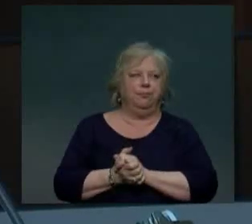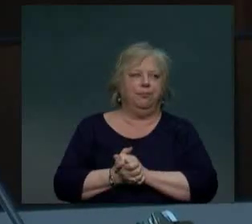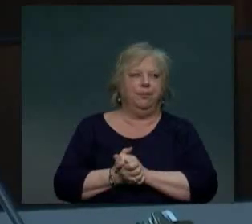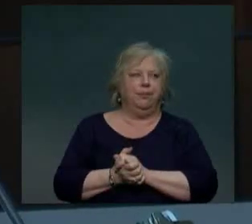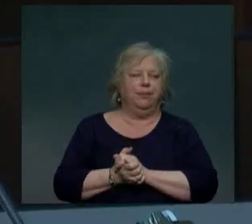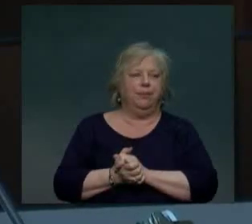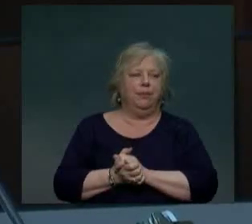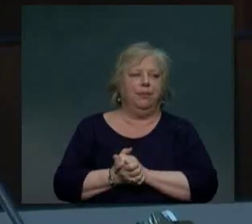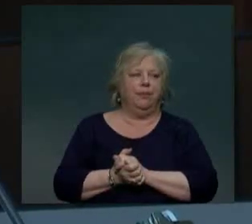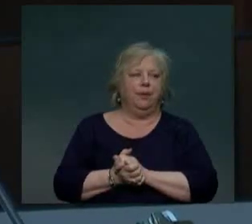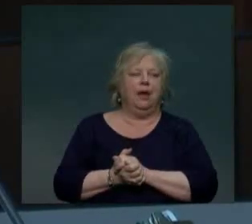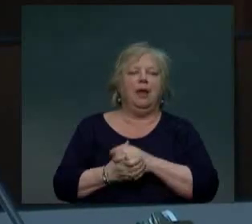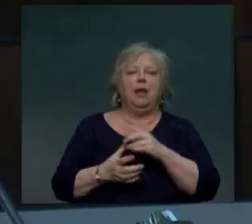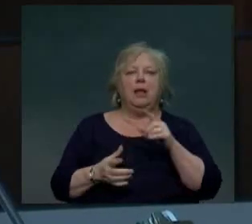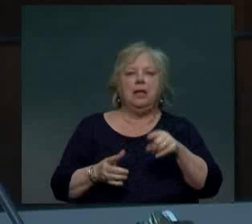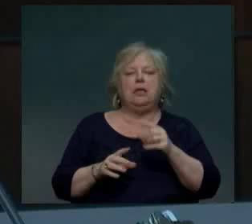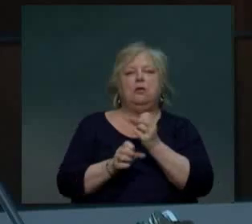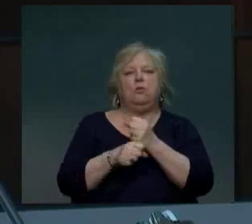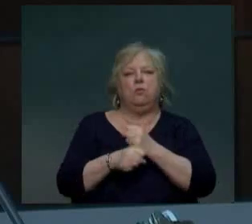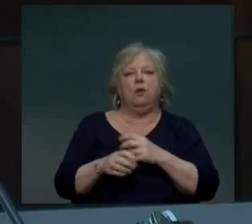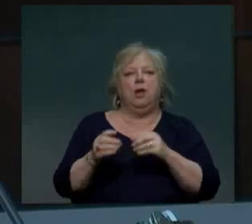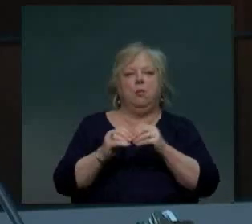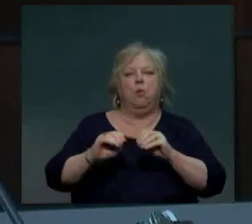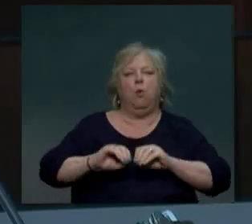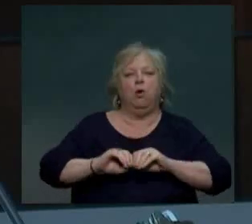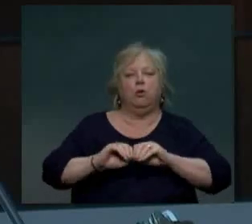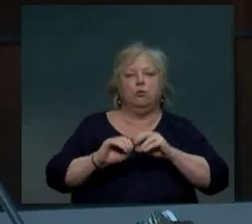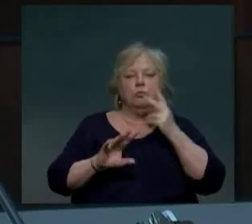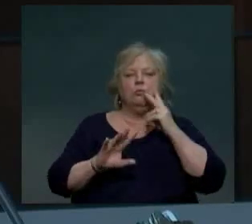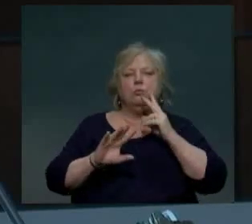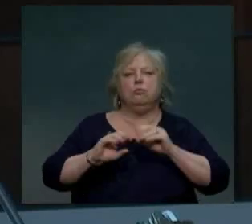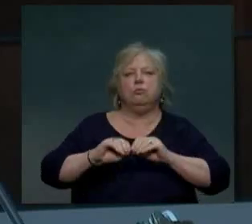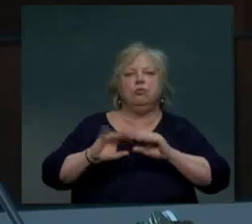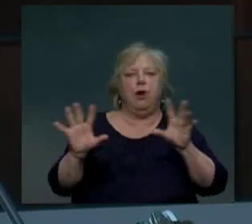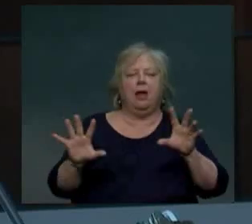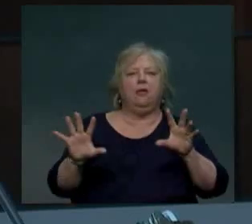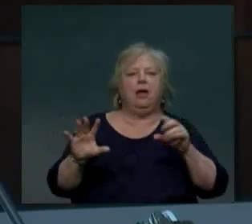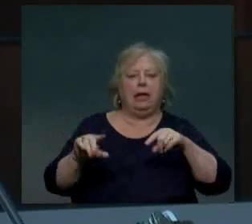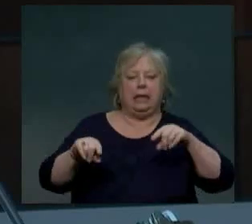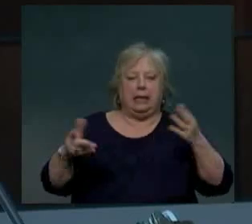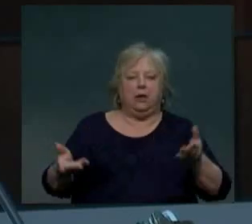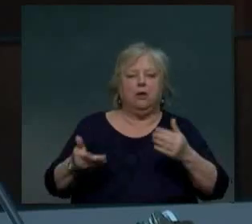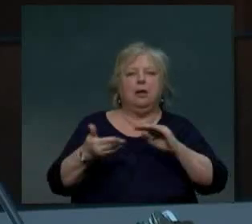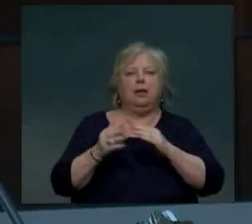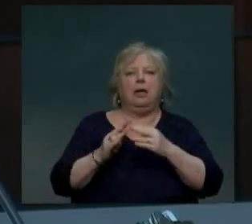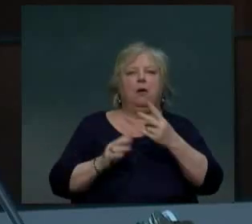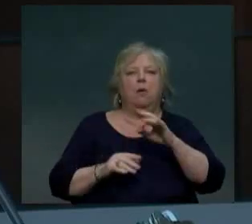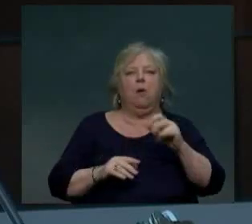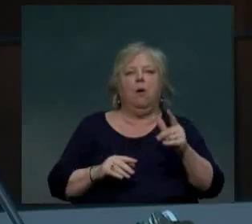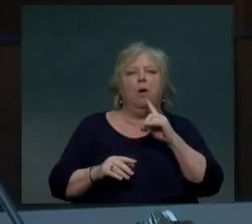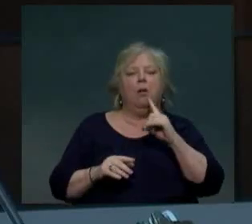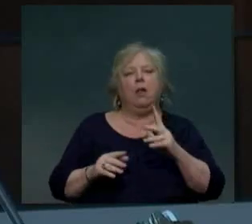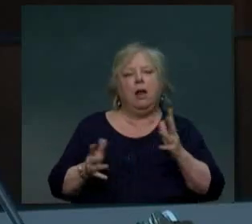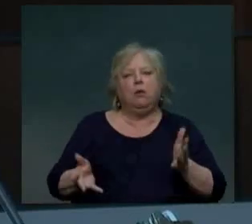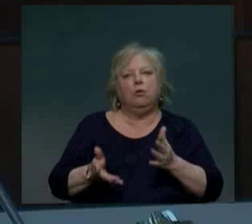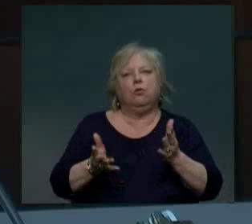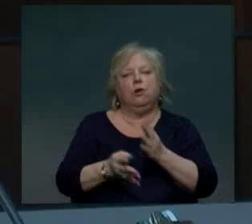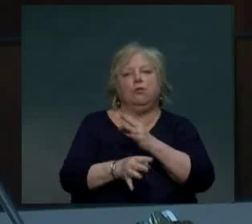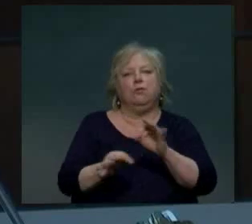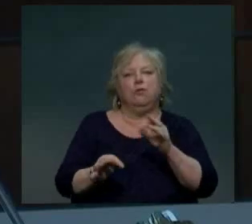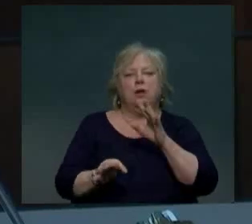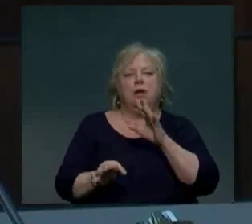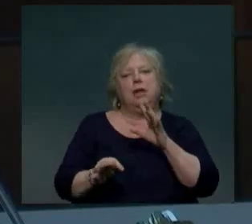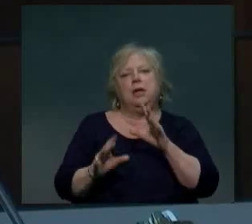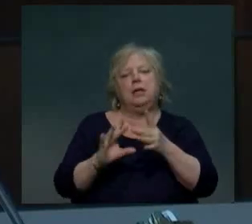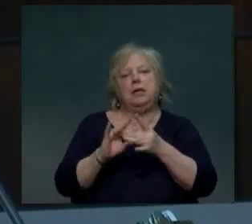to forward transparency here at City Hall and to enhance and engage free speech. Again, we will still remain the 30 minutes